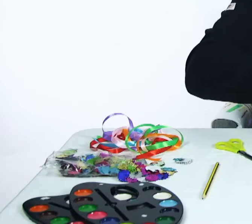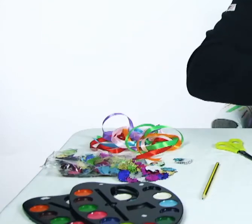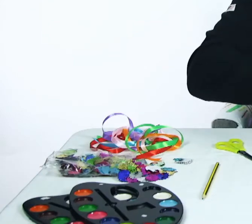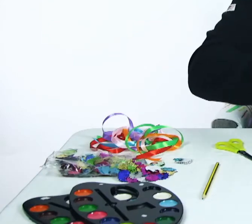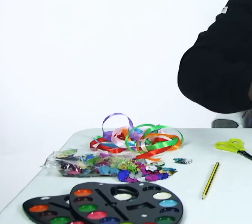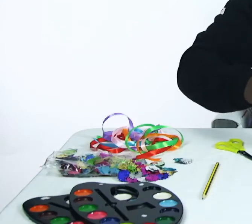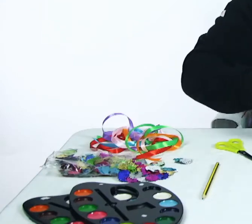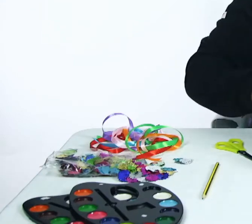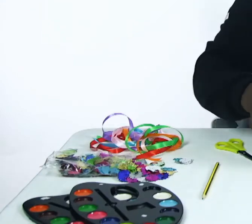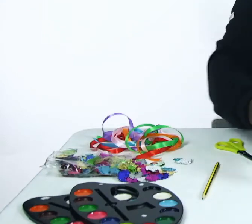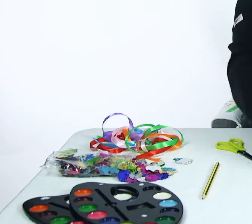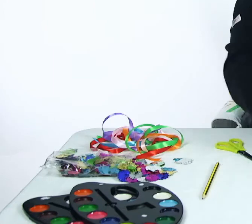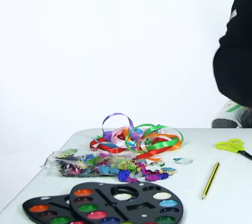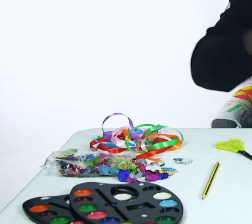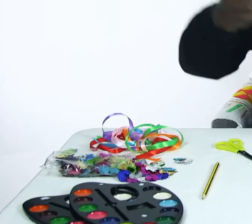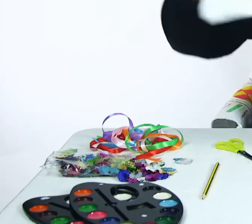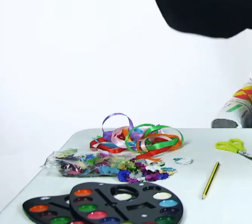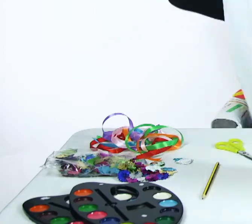arm.